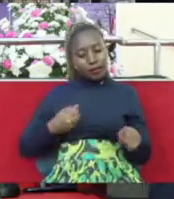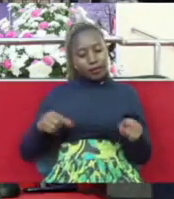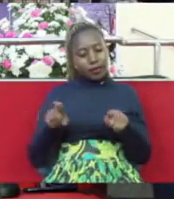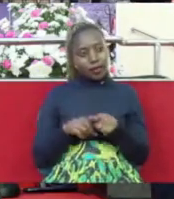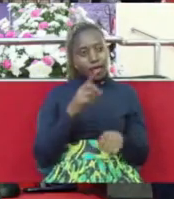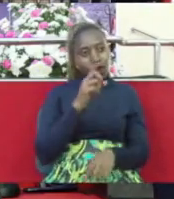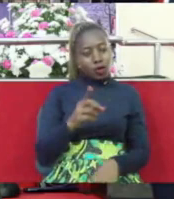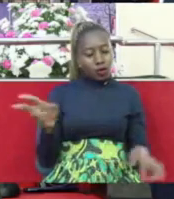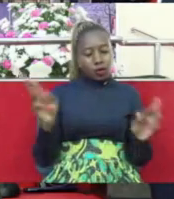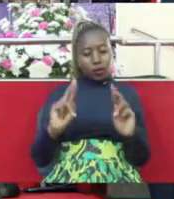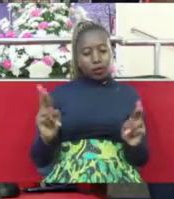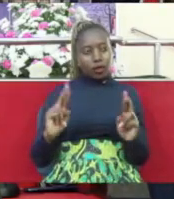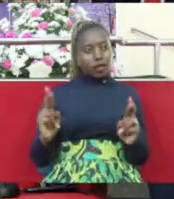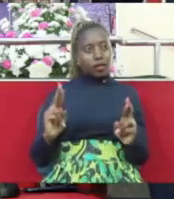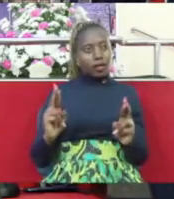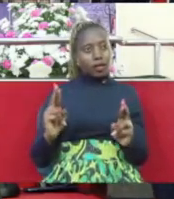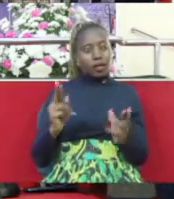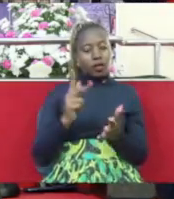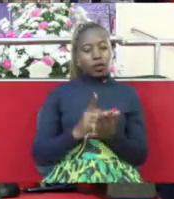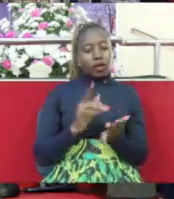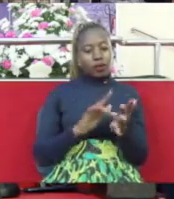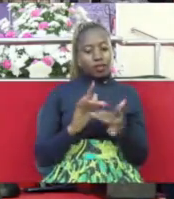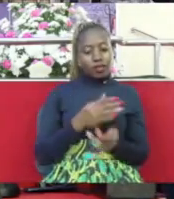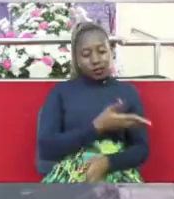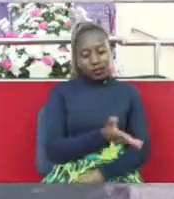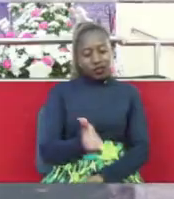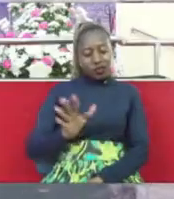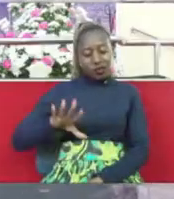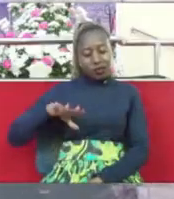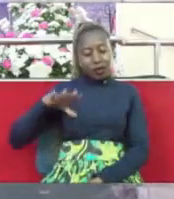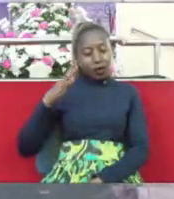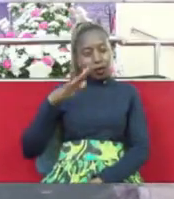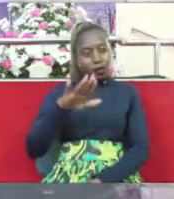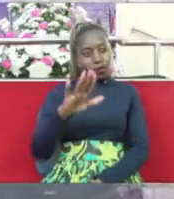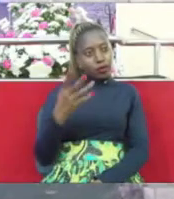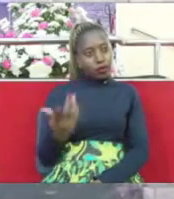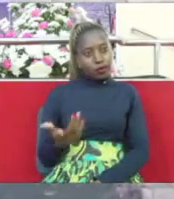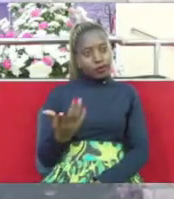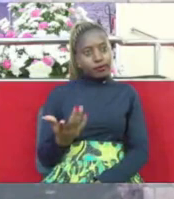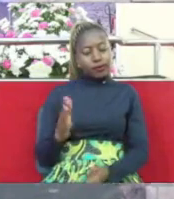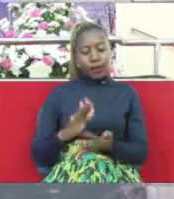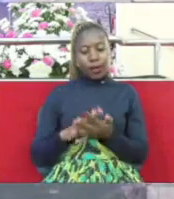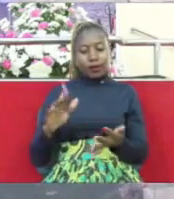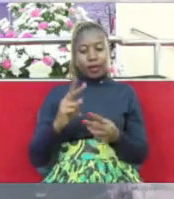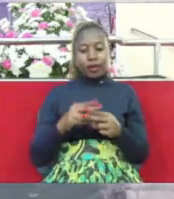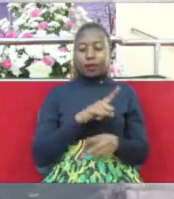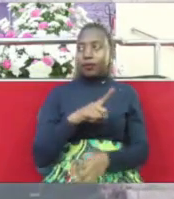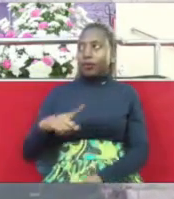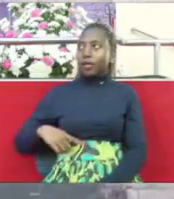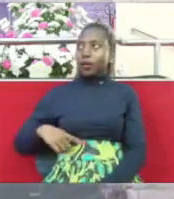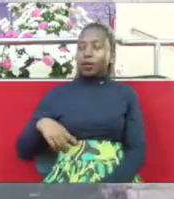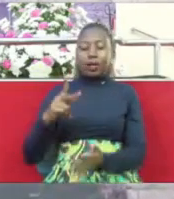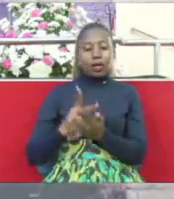in front of your pride? Je, sijui kama uko radhi kumweka mbele ya mabaya yako yote. Praise the name of the Lord. Bwana asifiwe. Putting him